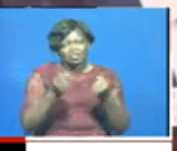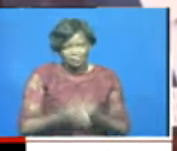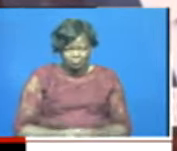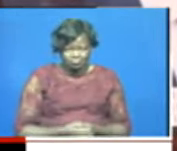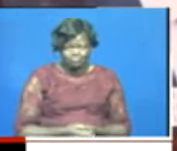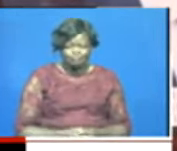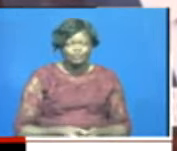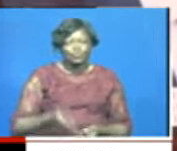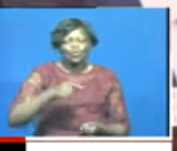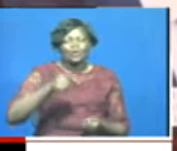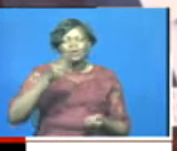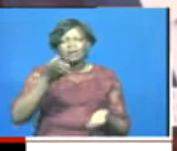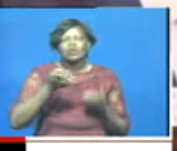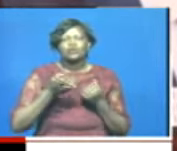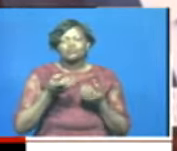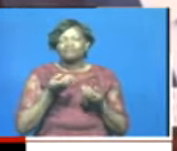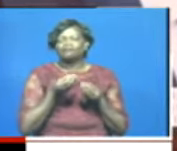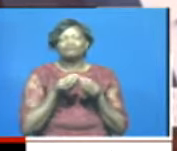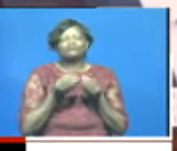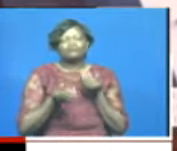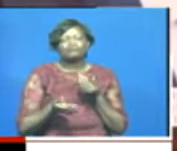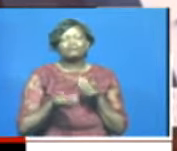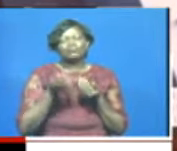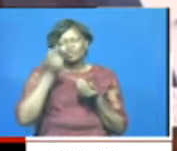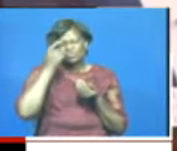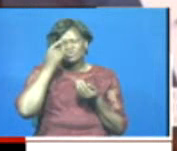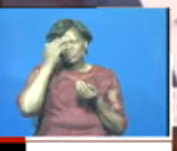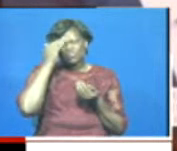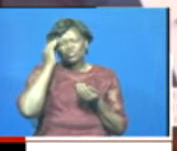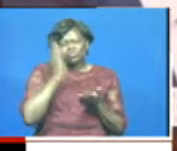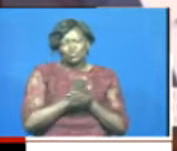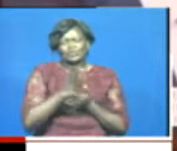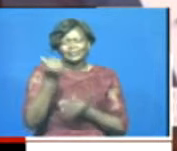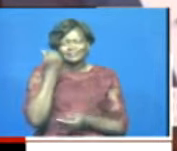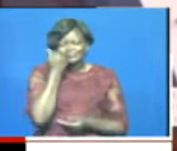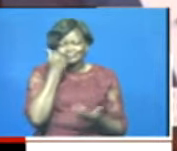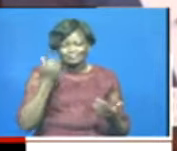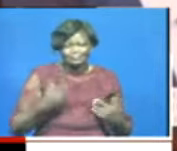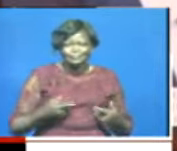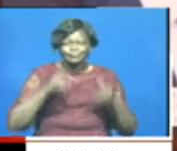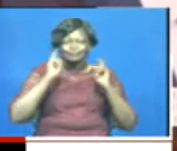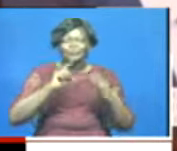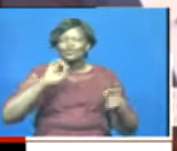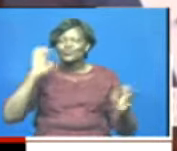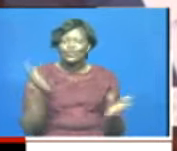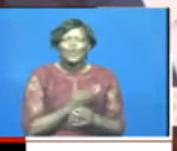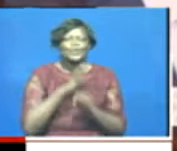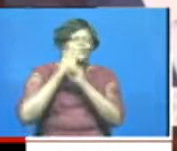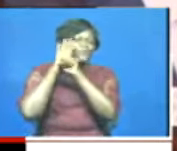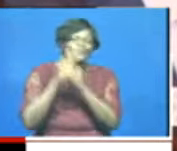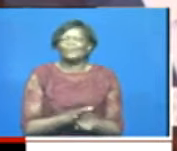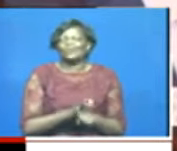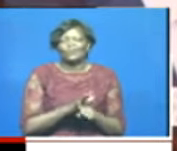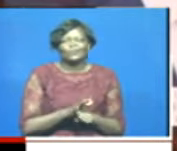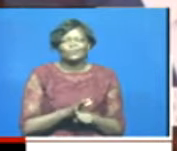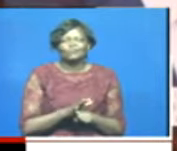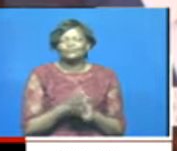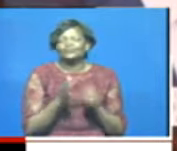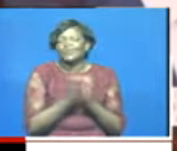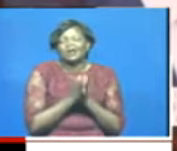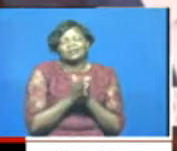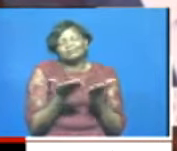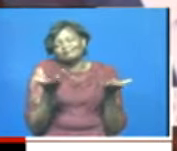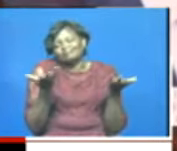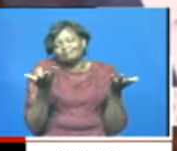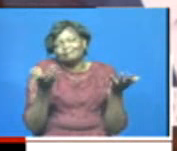And we need to be able to treat it as a disease. We need to be able to remove the stigma. And therefore,